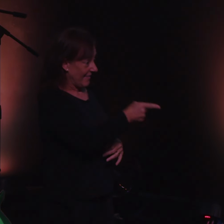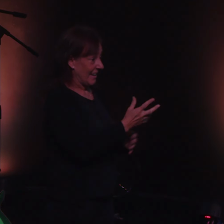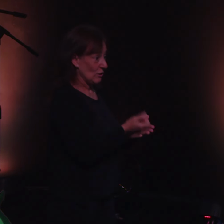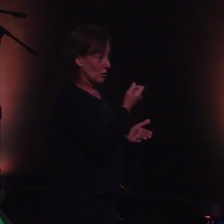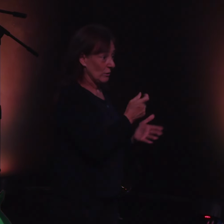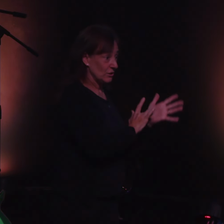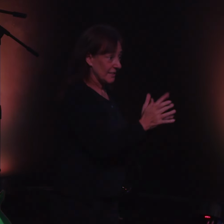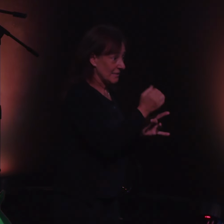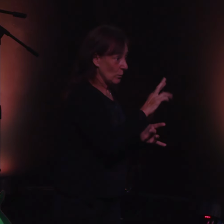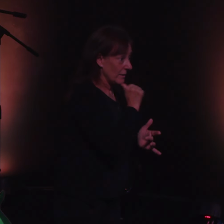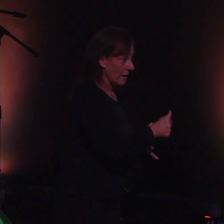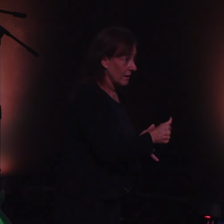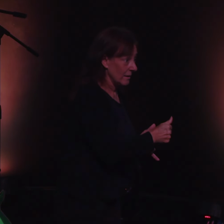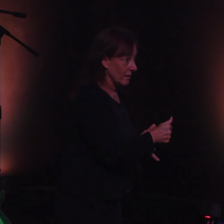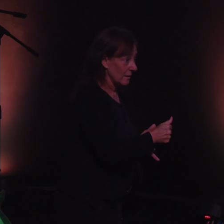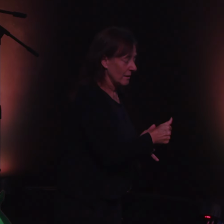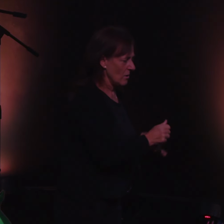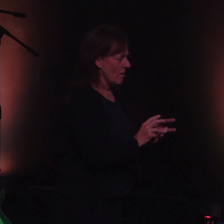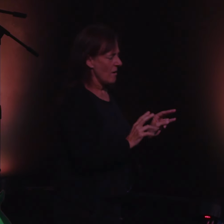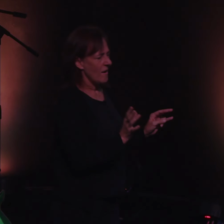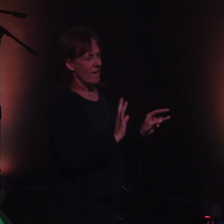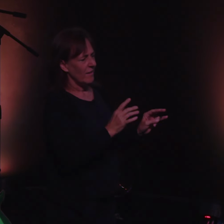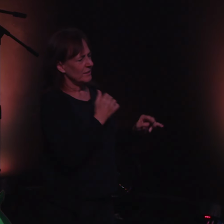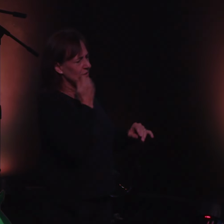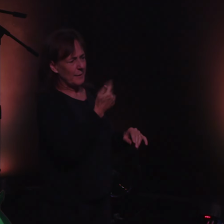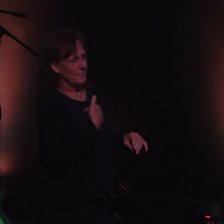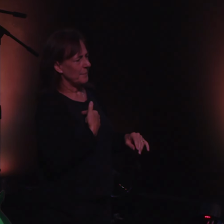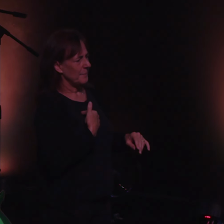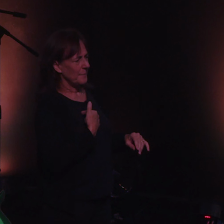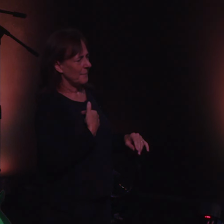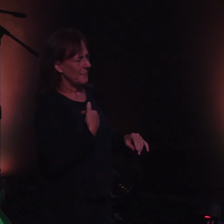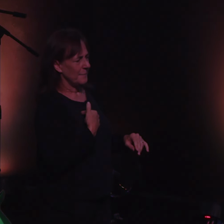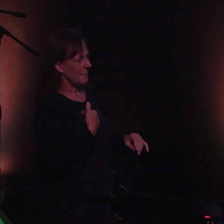rank sin and struggles with people, right? We're good at that.